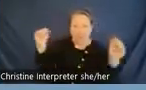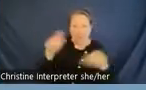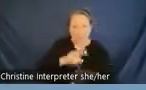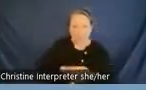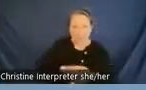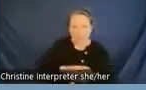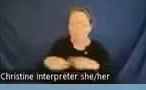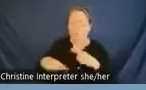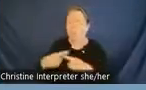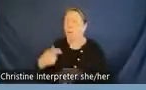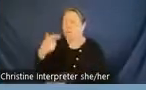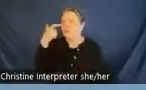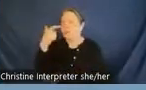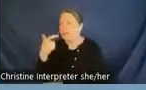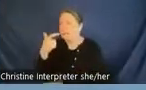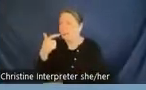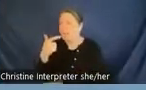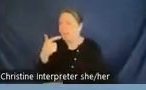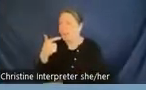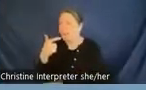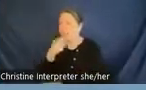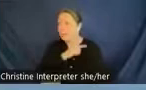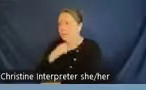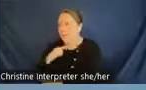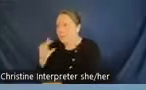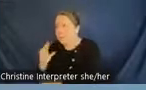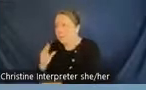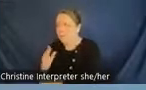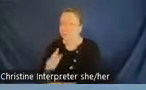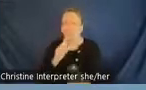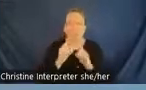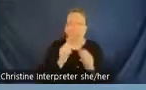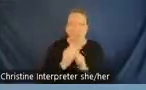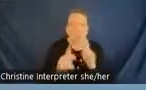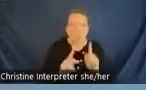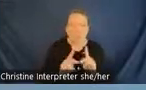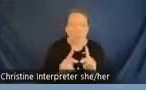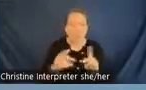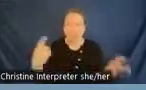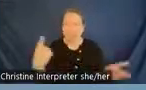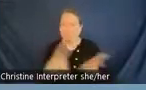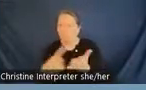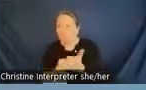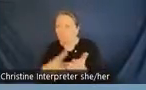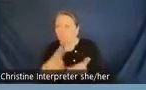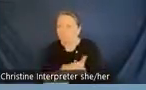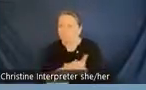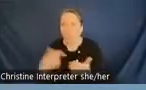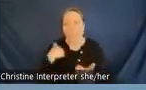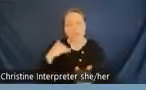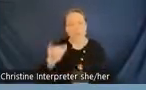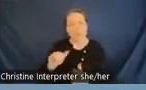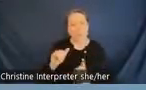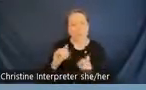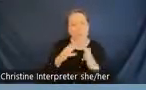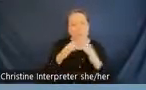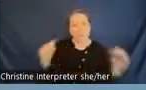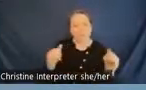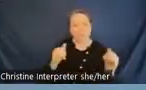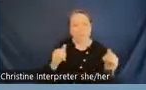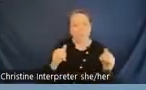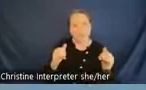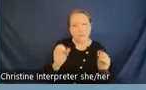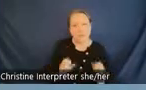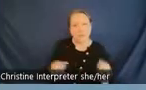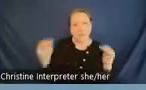legislation, or when we're talking to folks, or when we're bringing people together to talk about housing and potential solutions, are we bearing all of